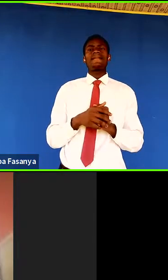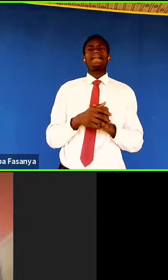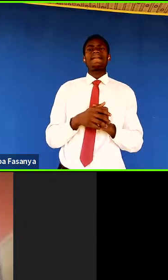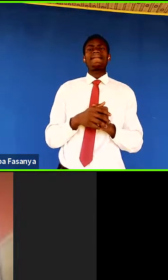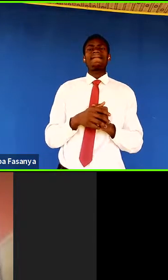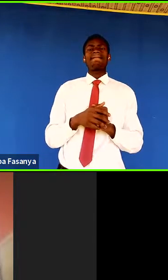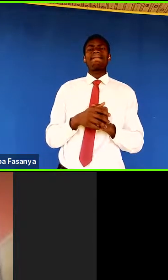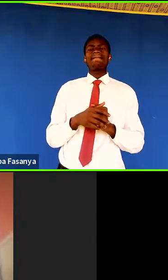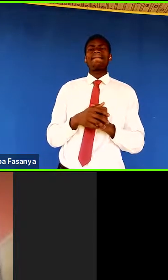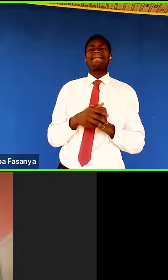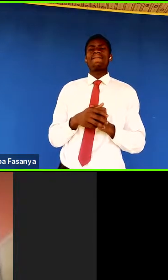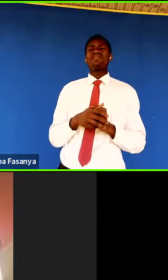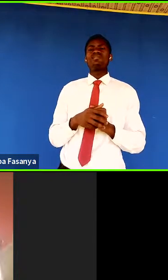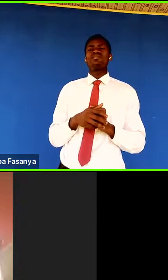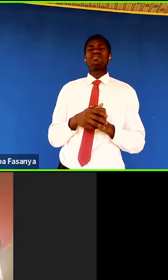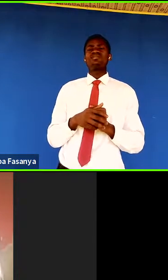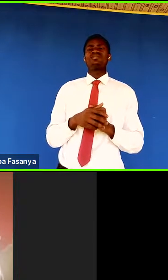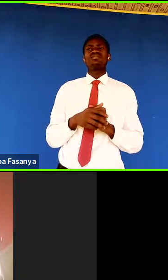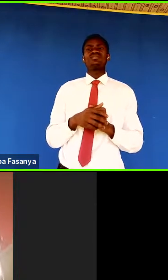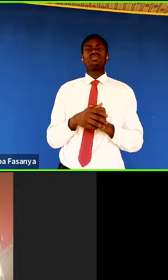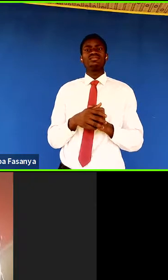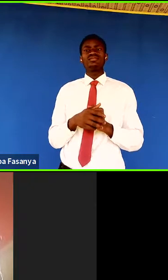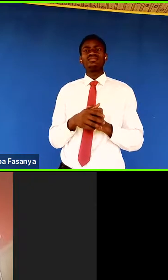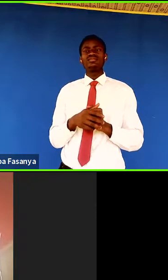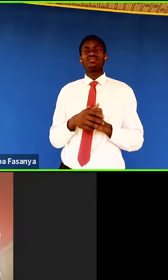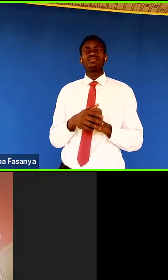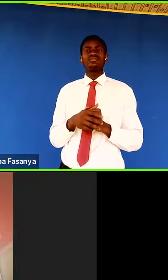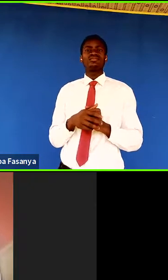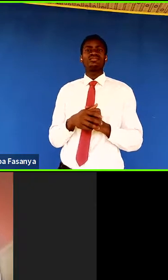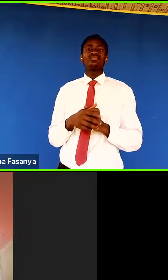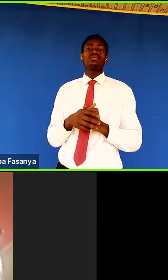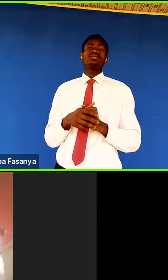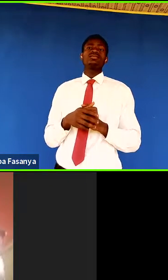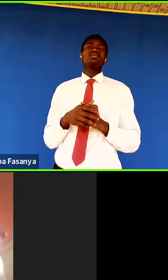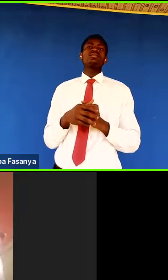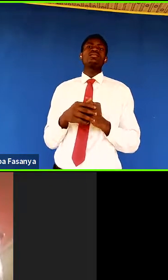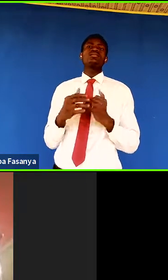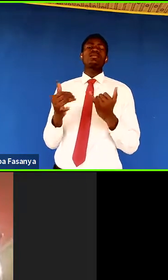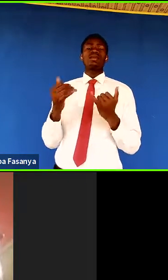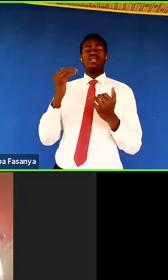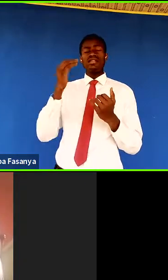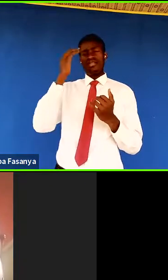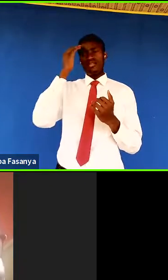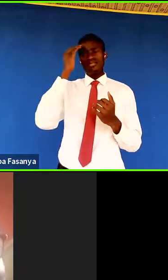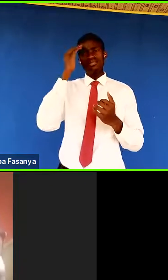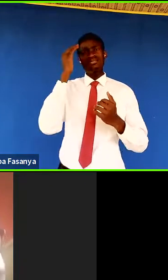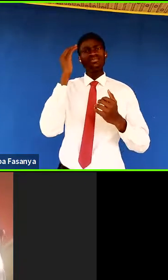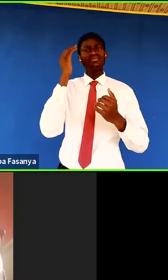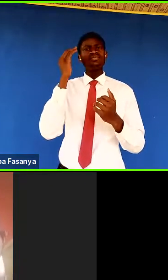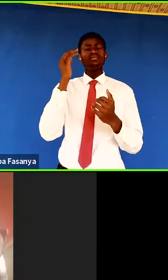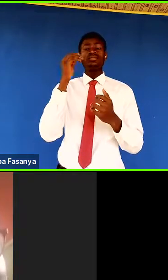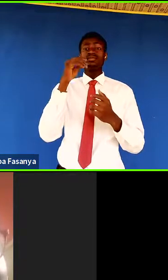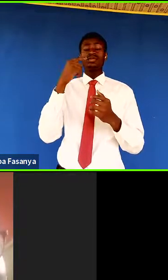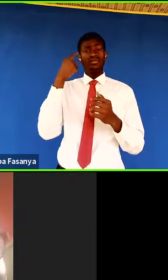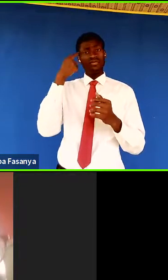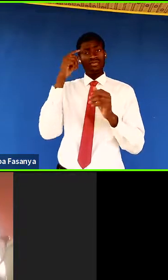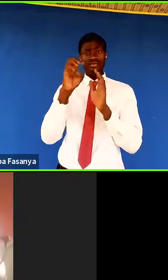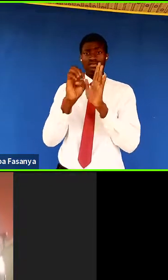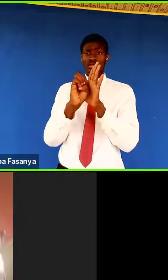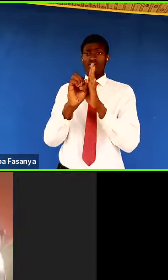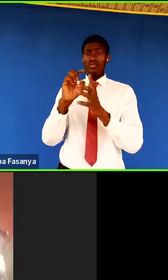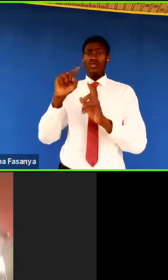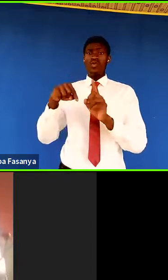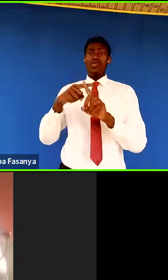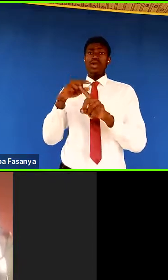your cycle, aware of her cycle length, knowledge of when you, for instance. Okay, so if when a woman has a 28-day